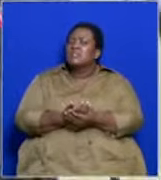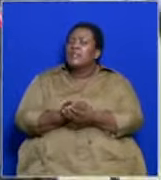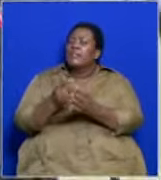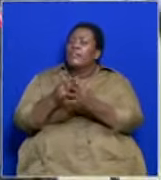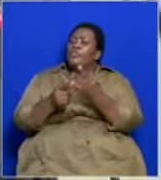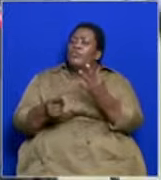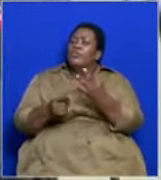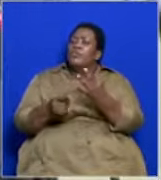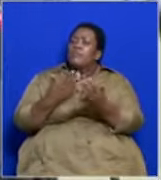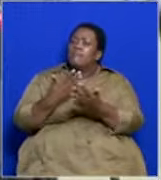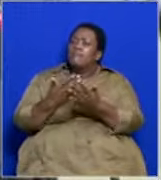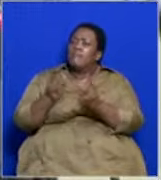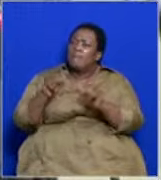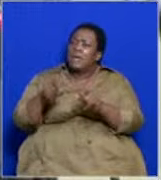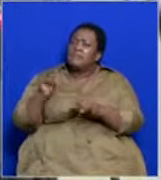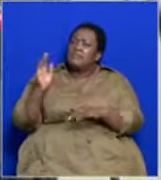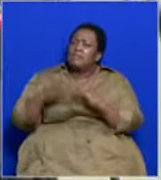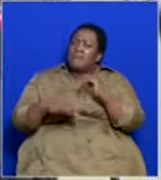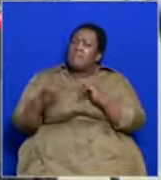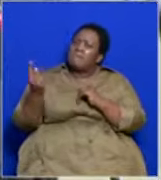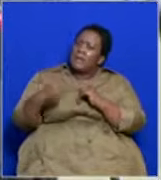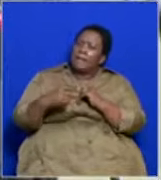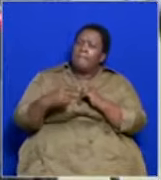to answer in a criminal matter.